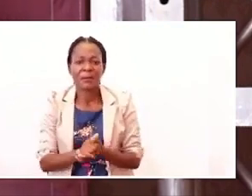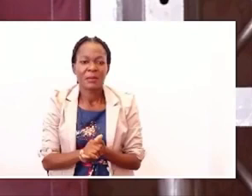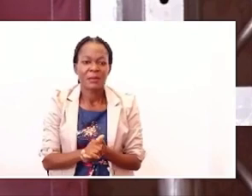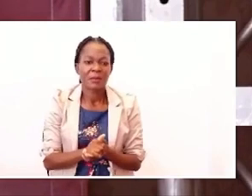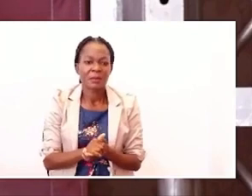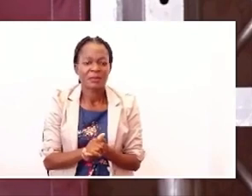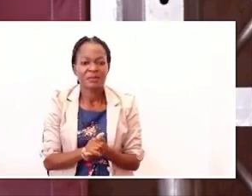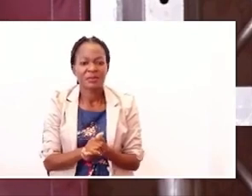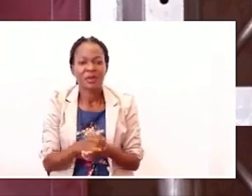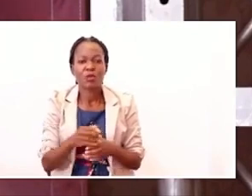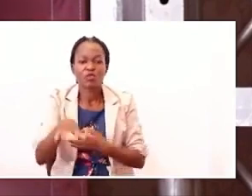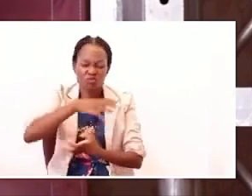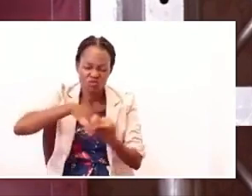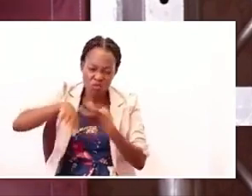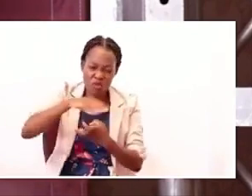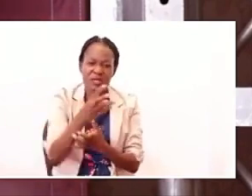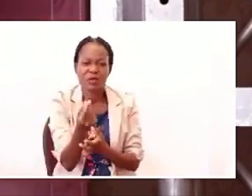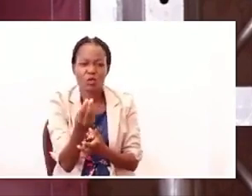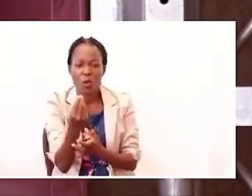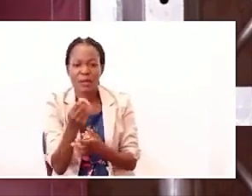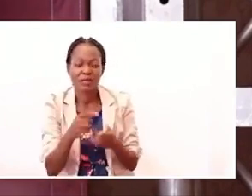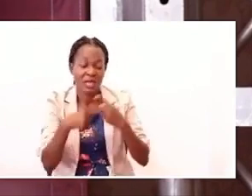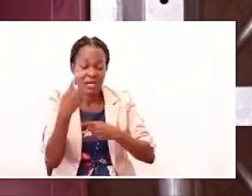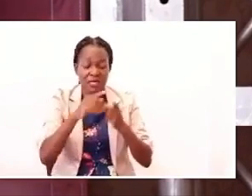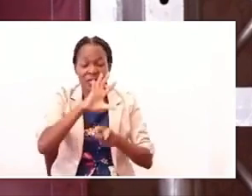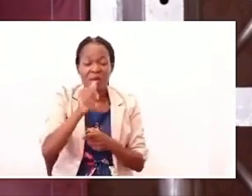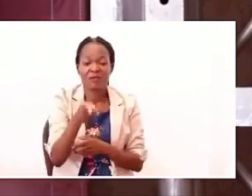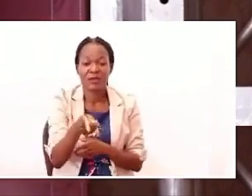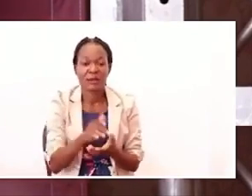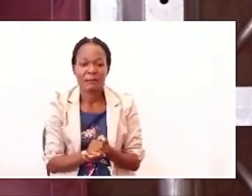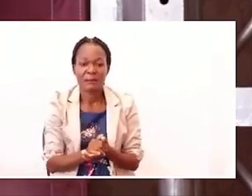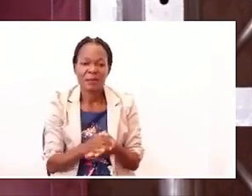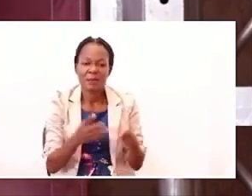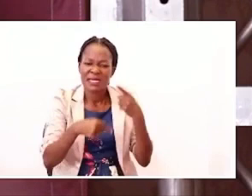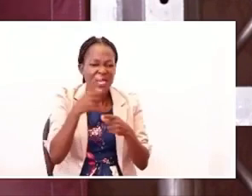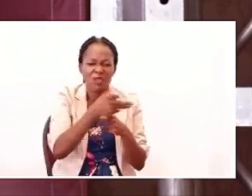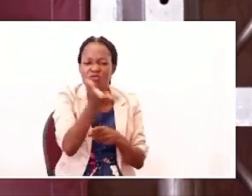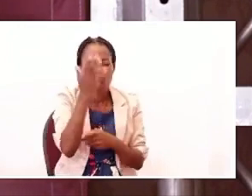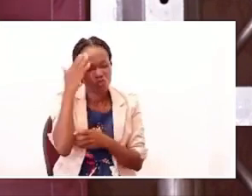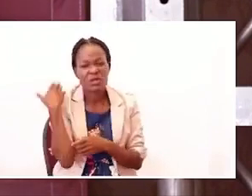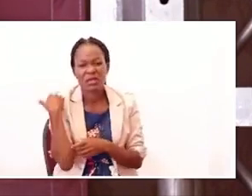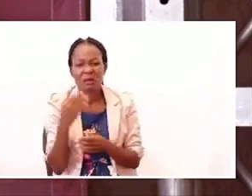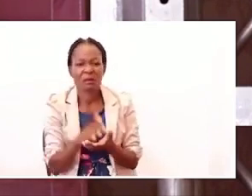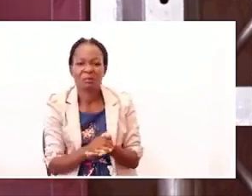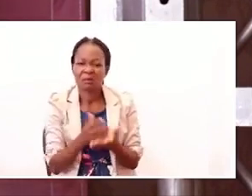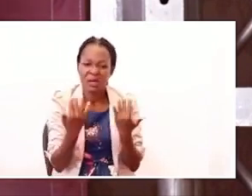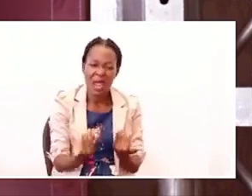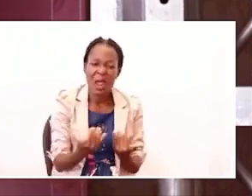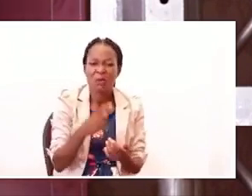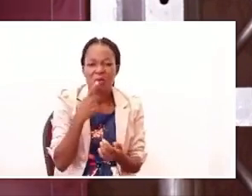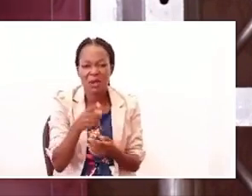accentuate the economic challenges that we face as a continent. And those challenges are quite obvious. We're talking about weak